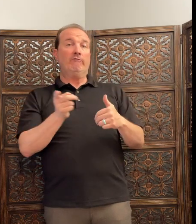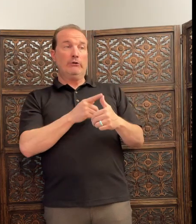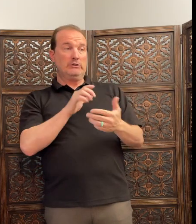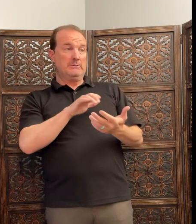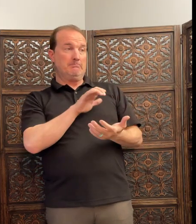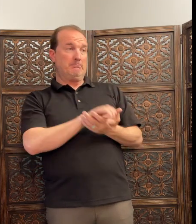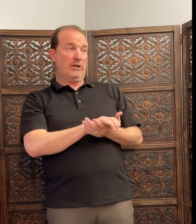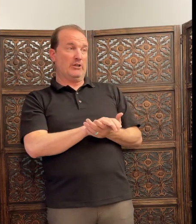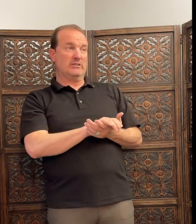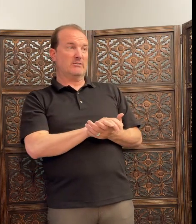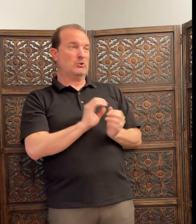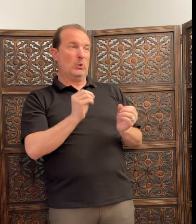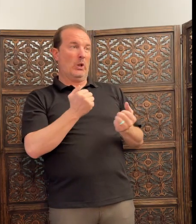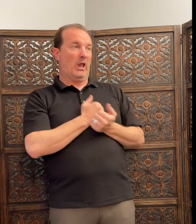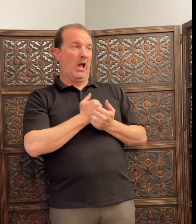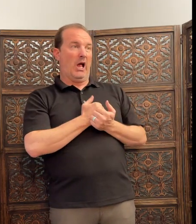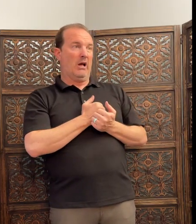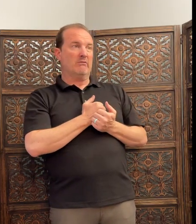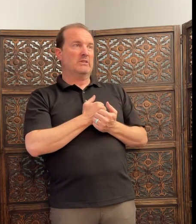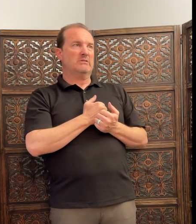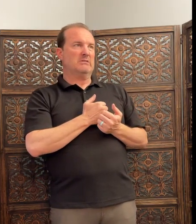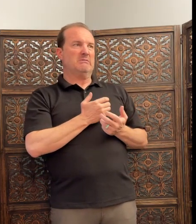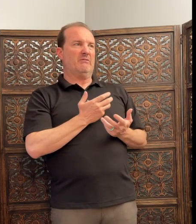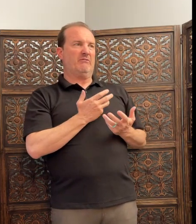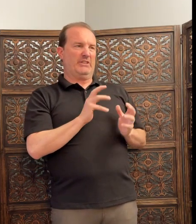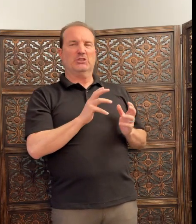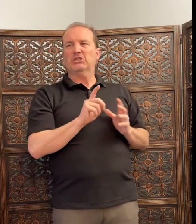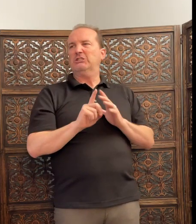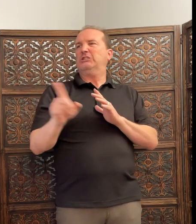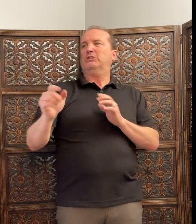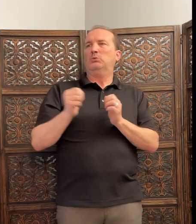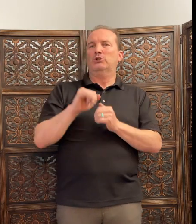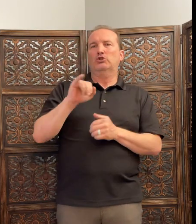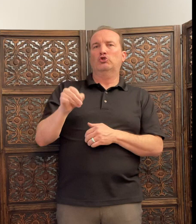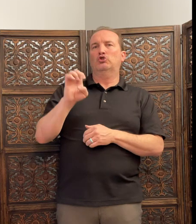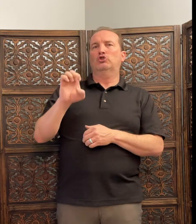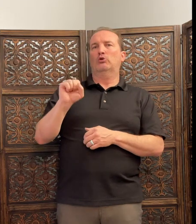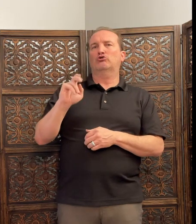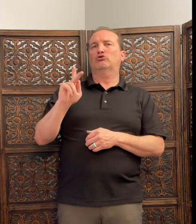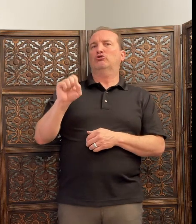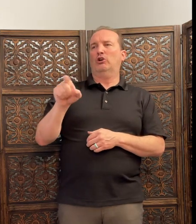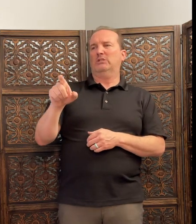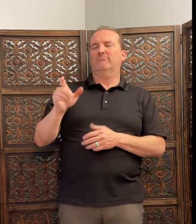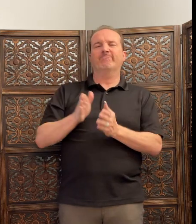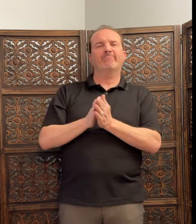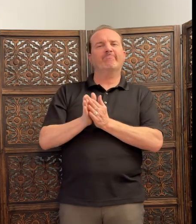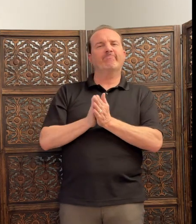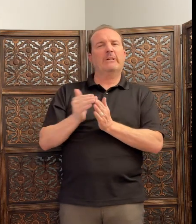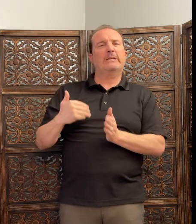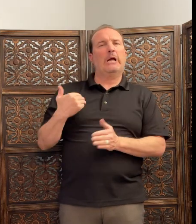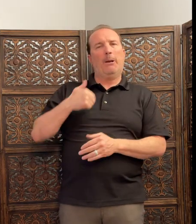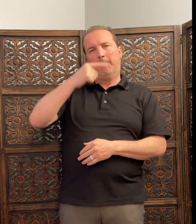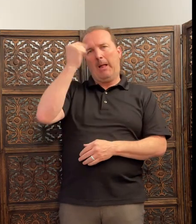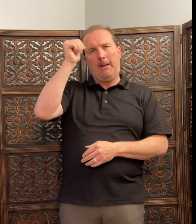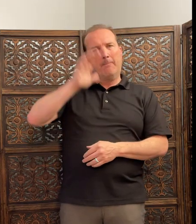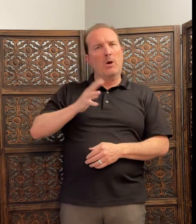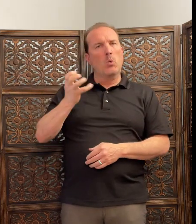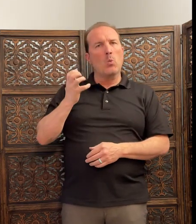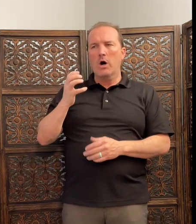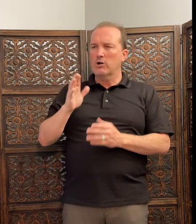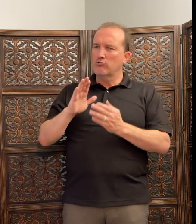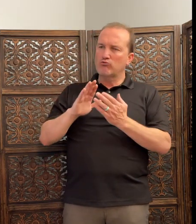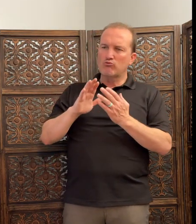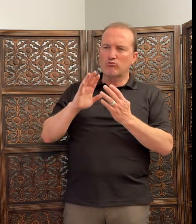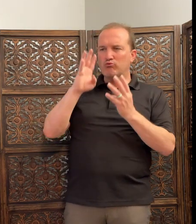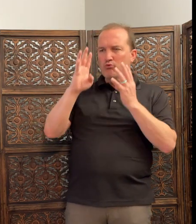After her first loveless marriage ends, Janie runs away with Joe Starks. Joe is an ambitious young black man looking